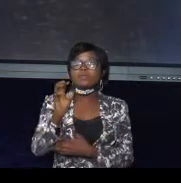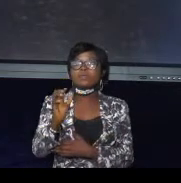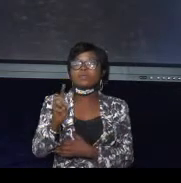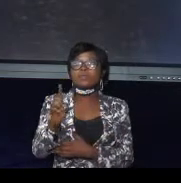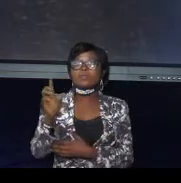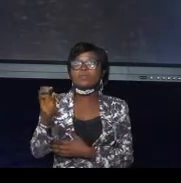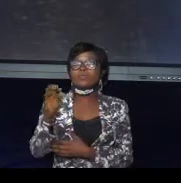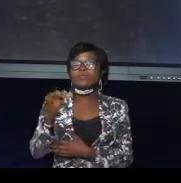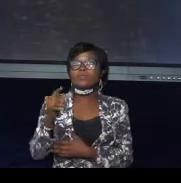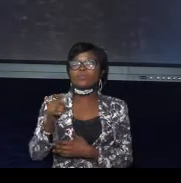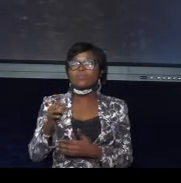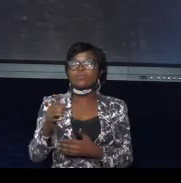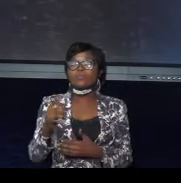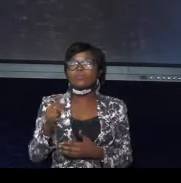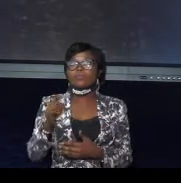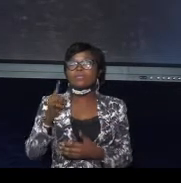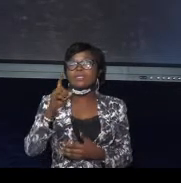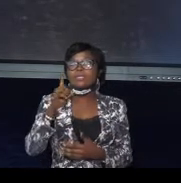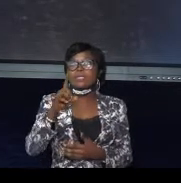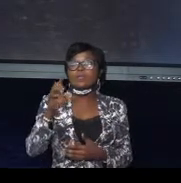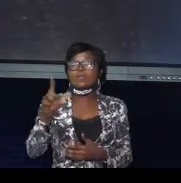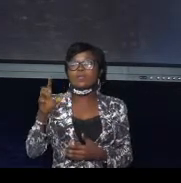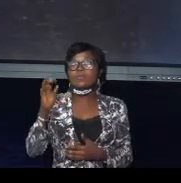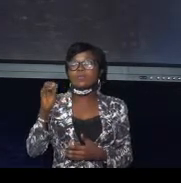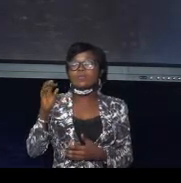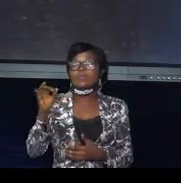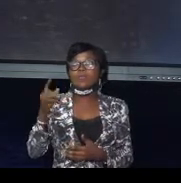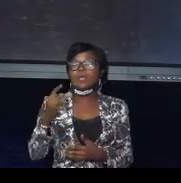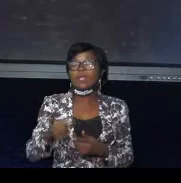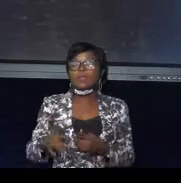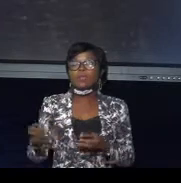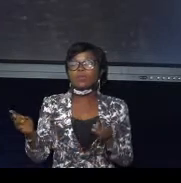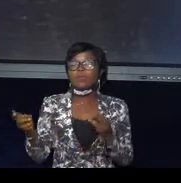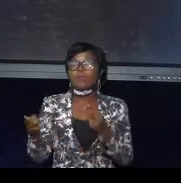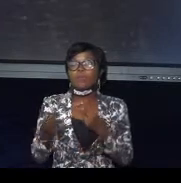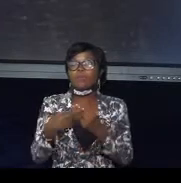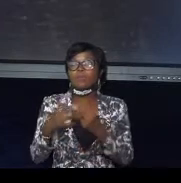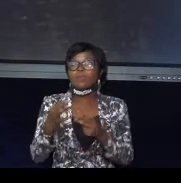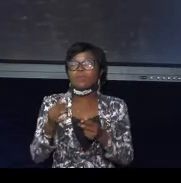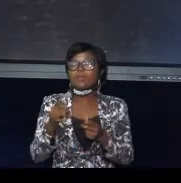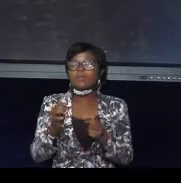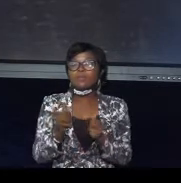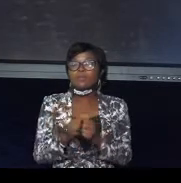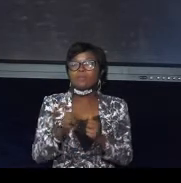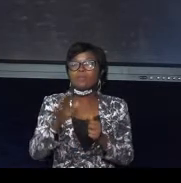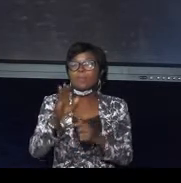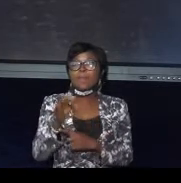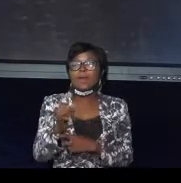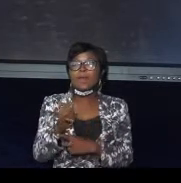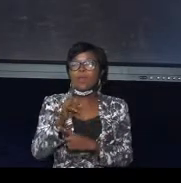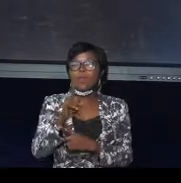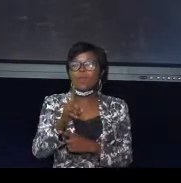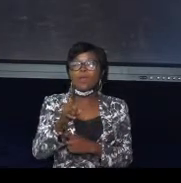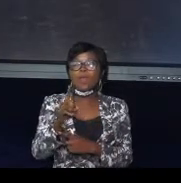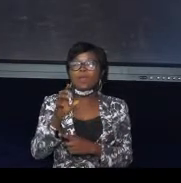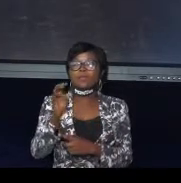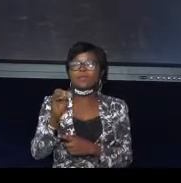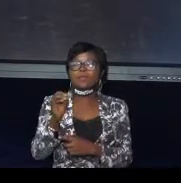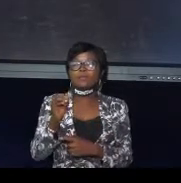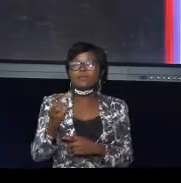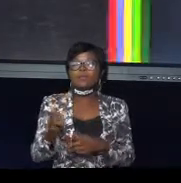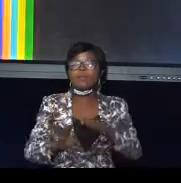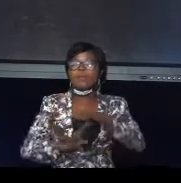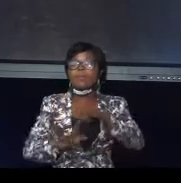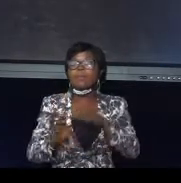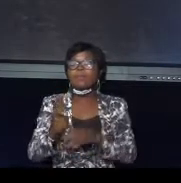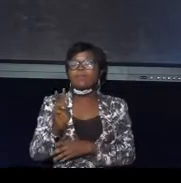base 2 from 1100 in base 000 in base 2, and also to multiply 111 base 2 by 10 base 2.